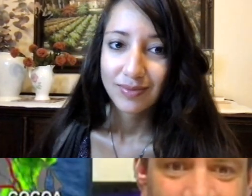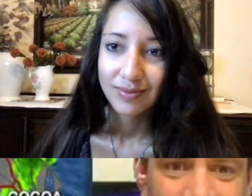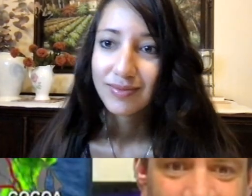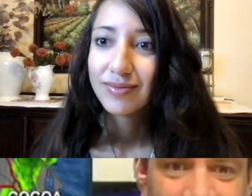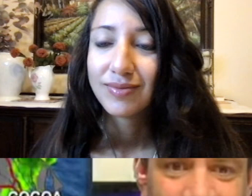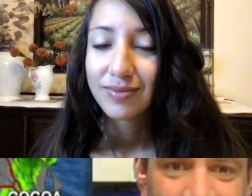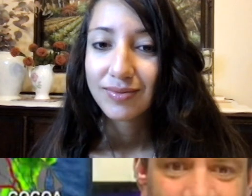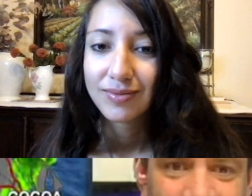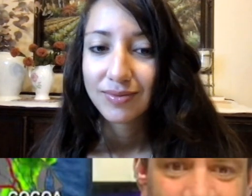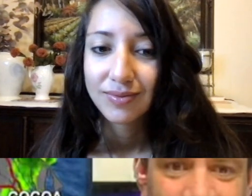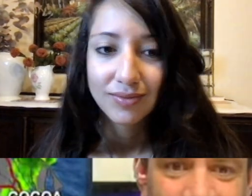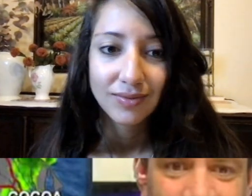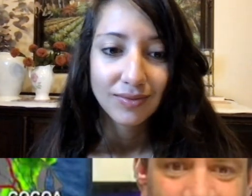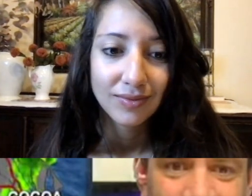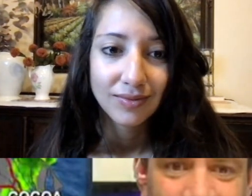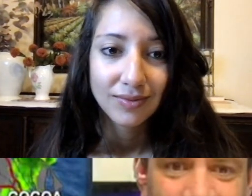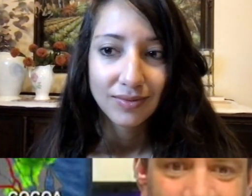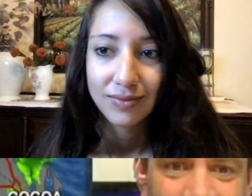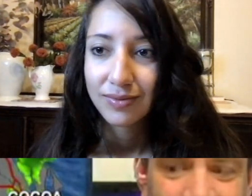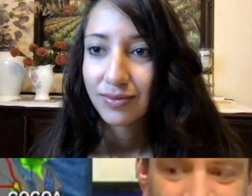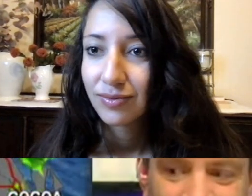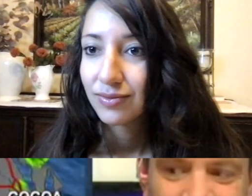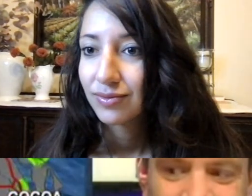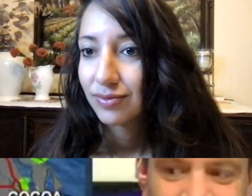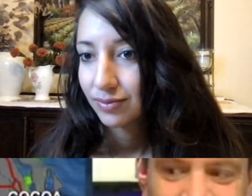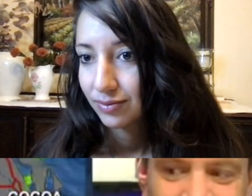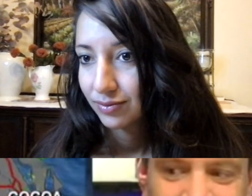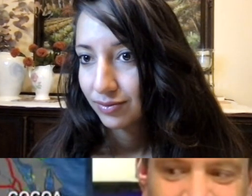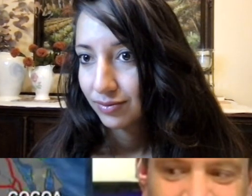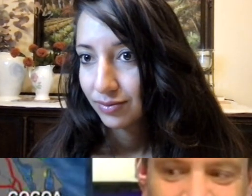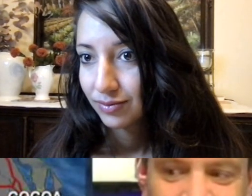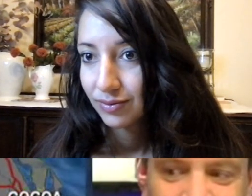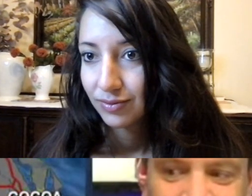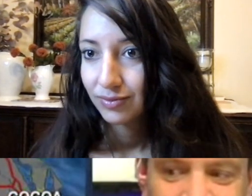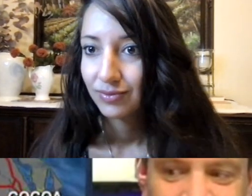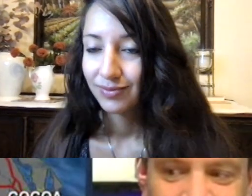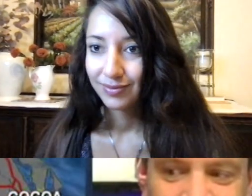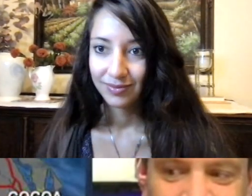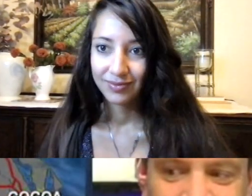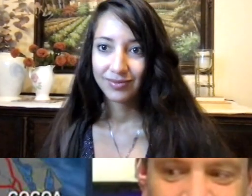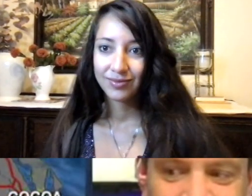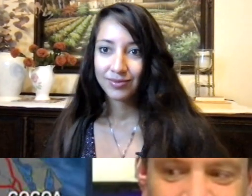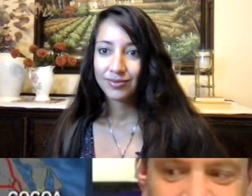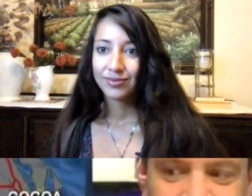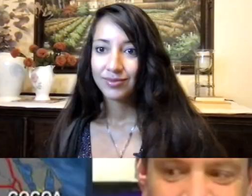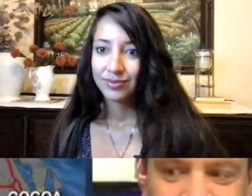Brittany. It says no, it wouldn't.